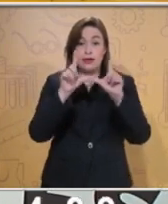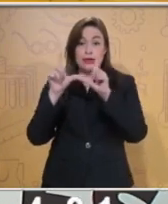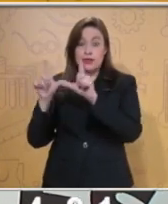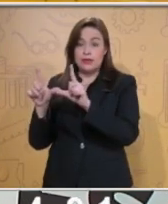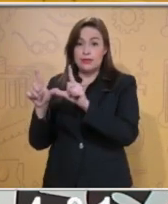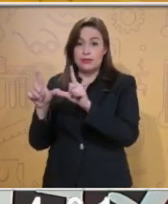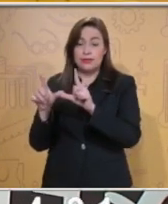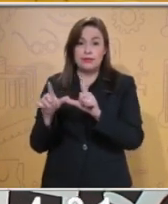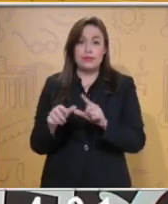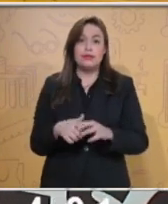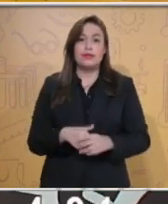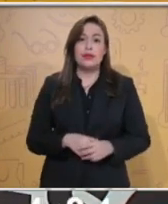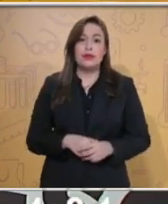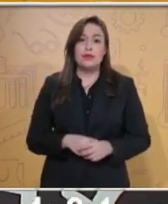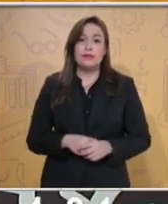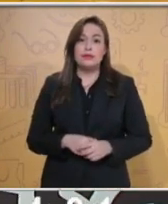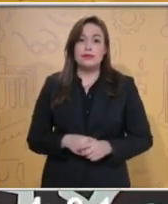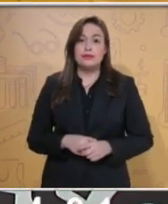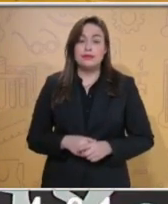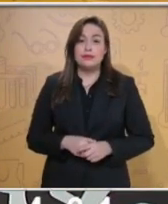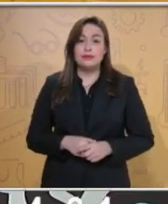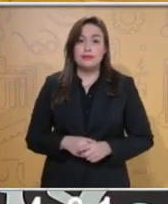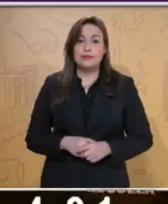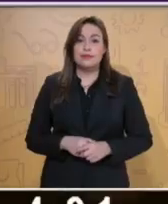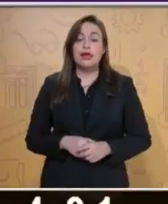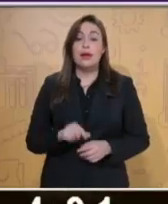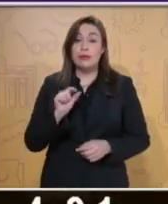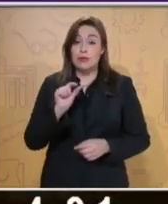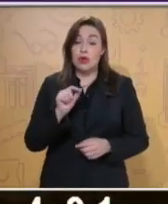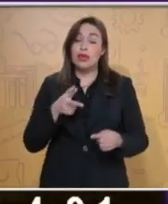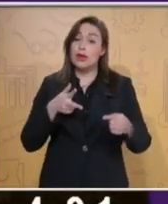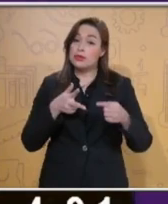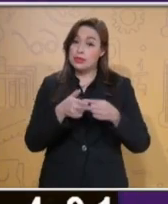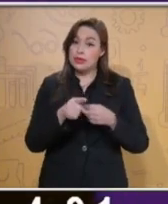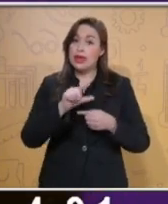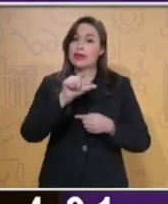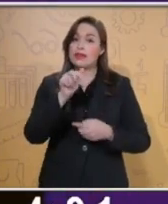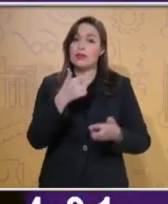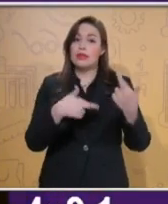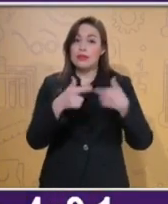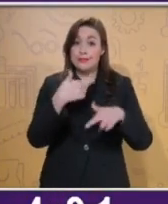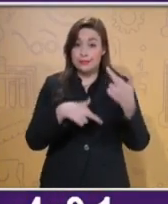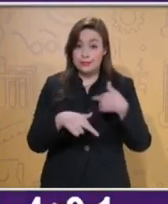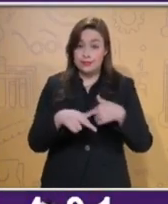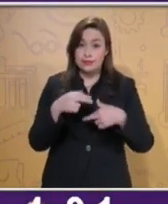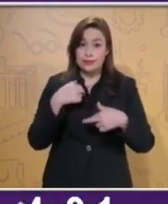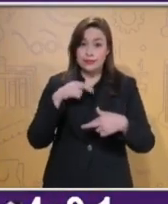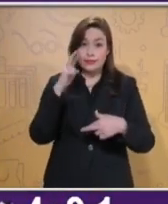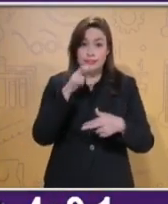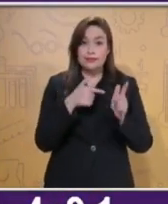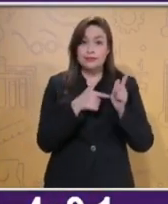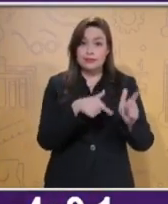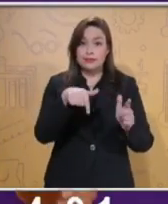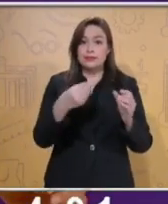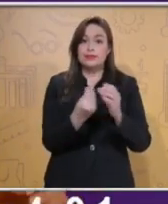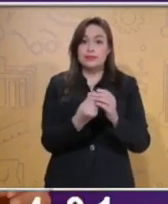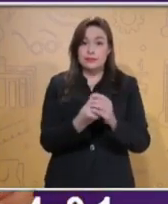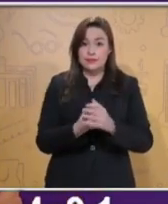captions and a panel without captions. We're going to make a pause, and after that, we will come back and continue with the